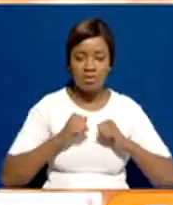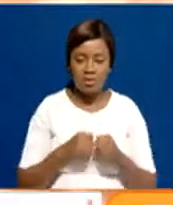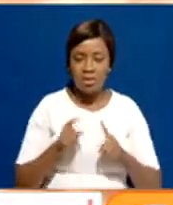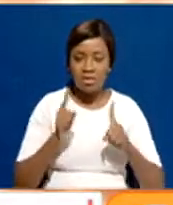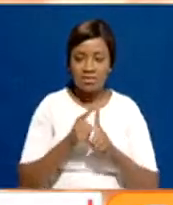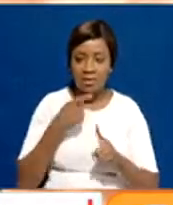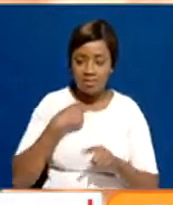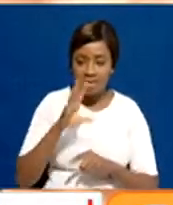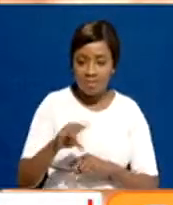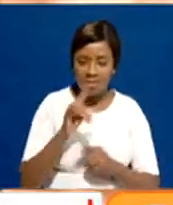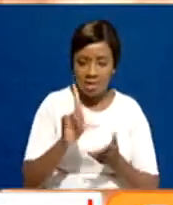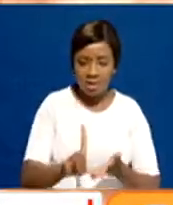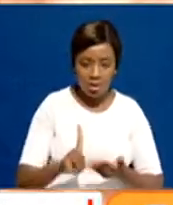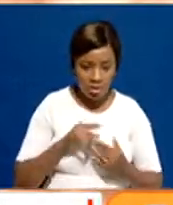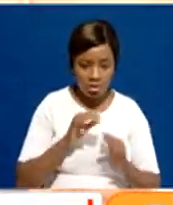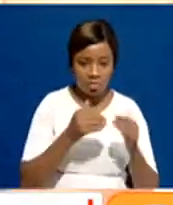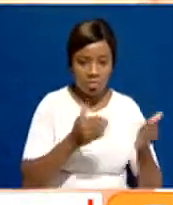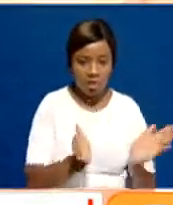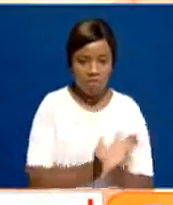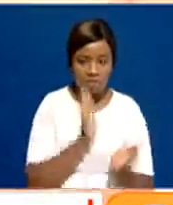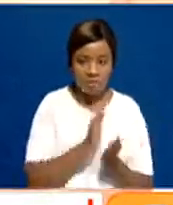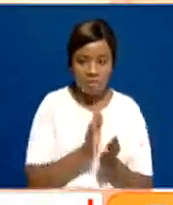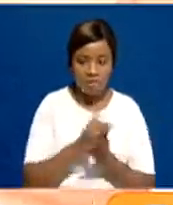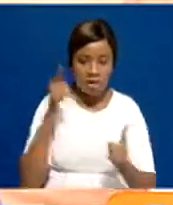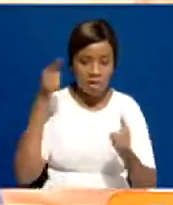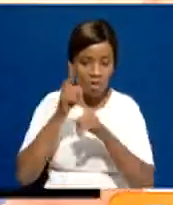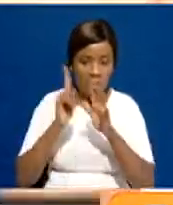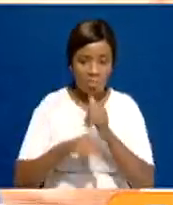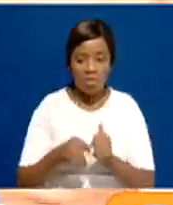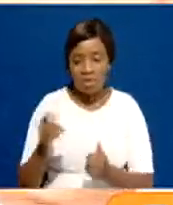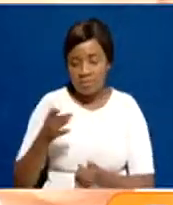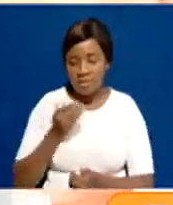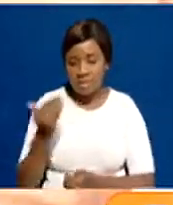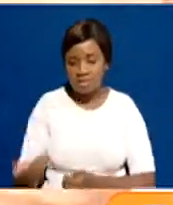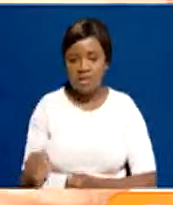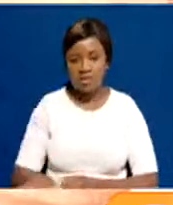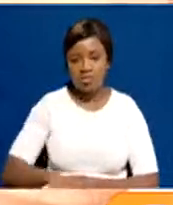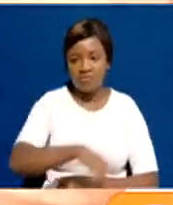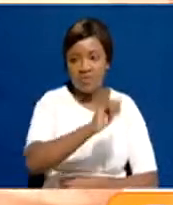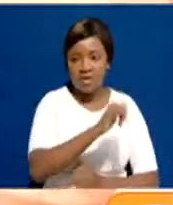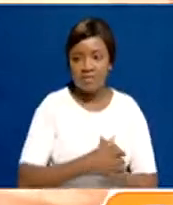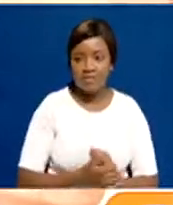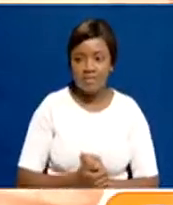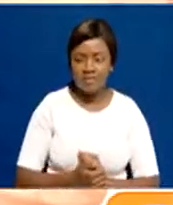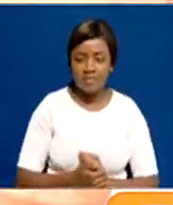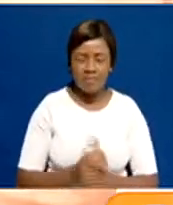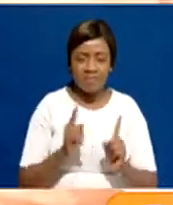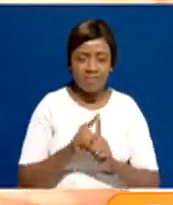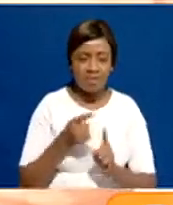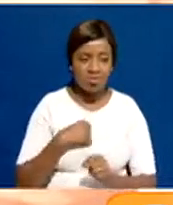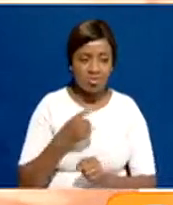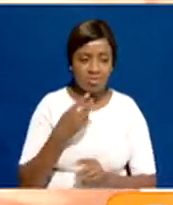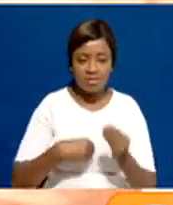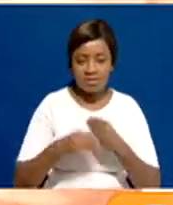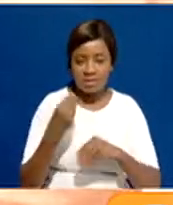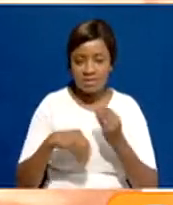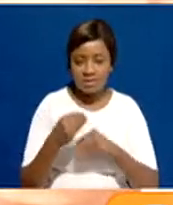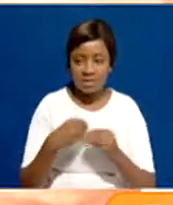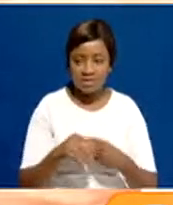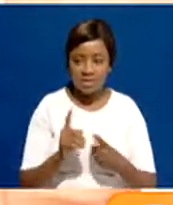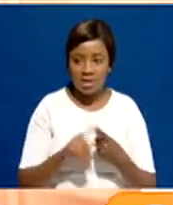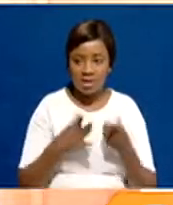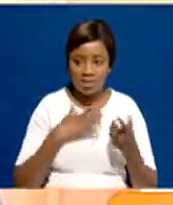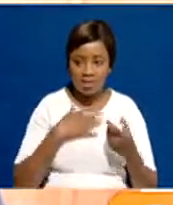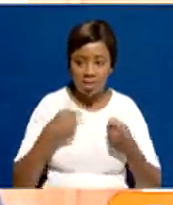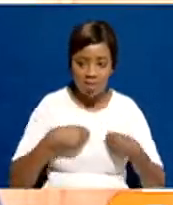bank, kusudi mtoto wangu amuke. Didn't have to exit that. We went ahead and sold our valuable things. I personally sold my